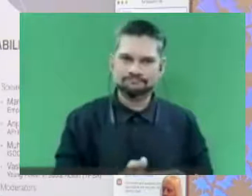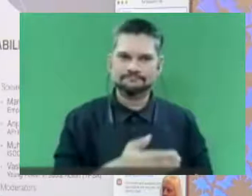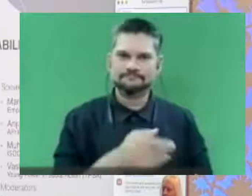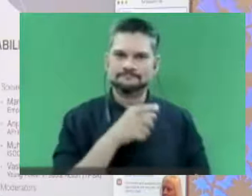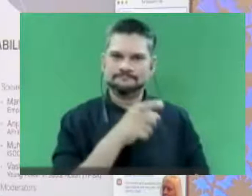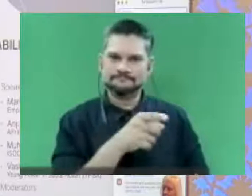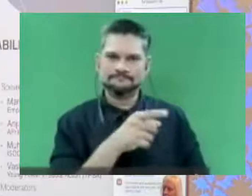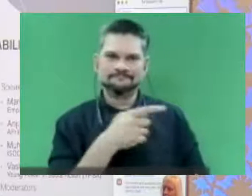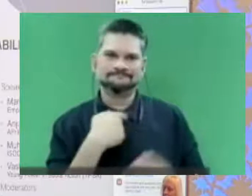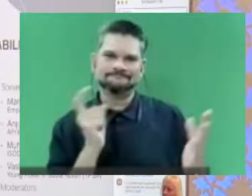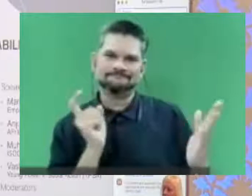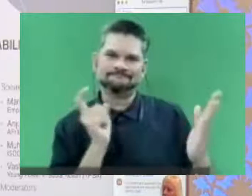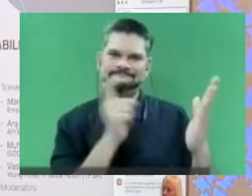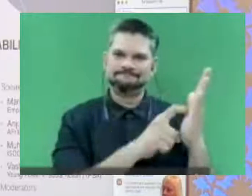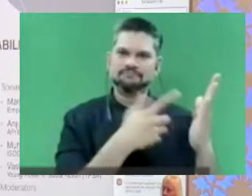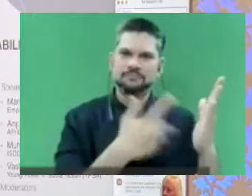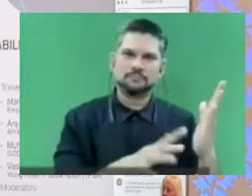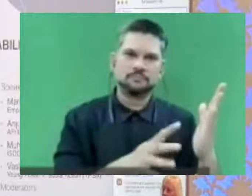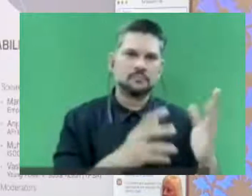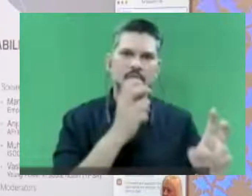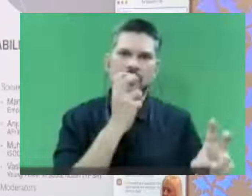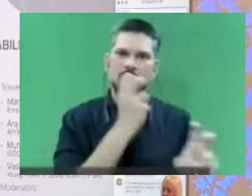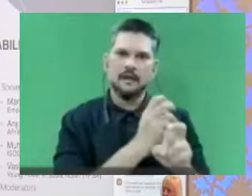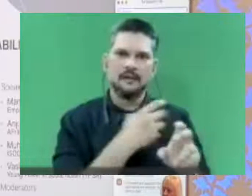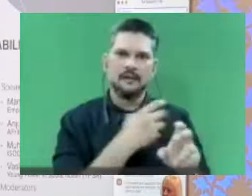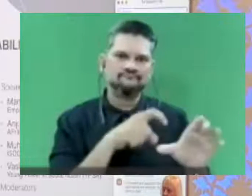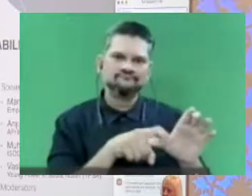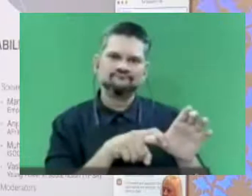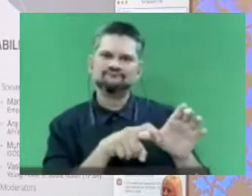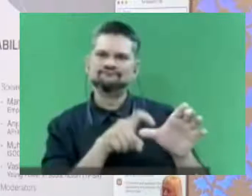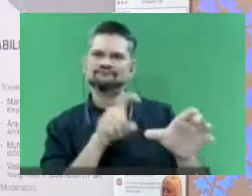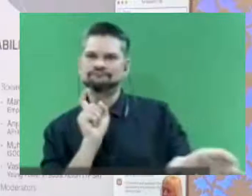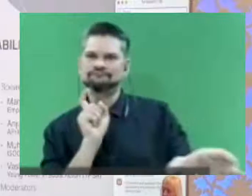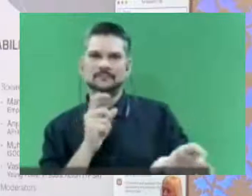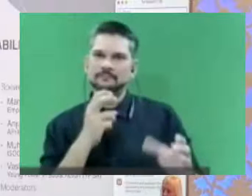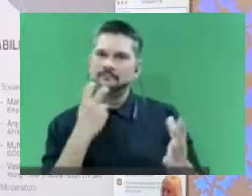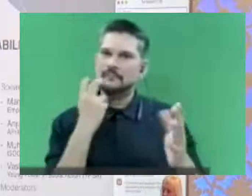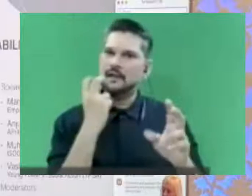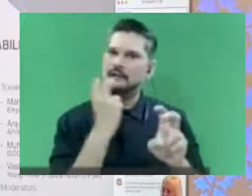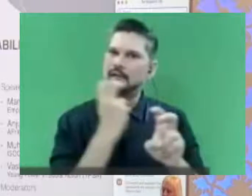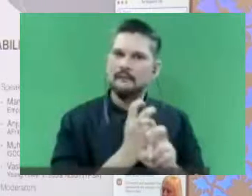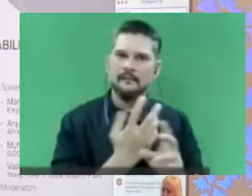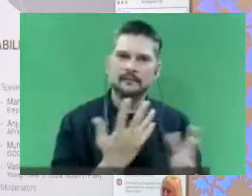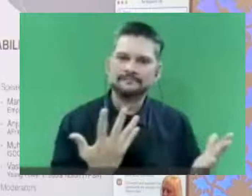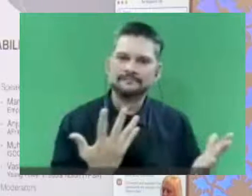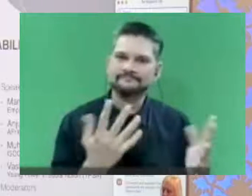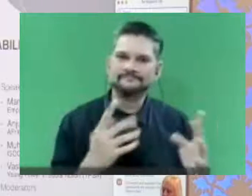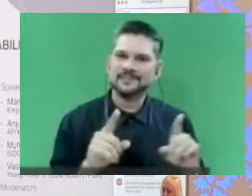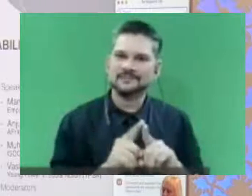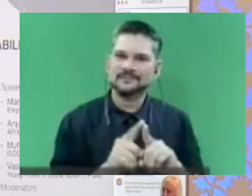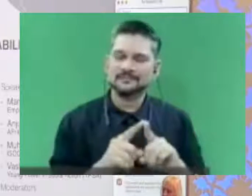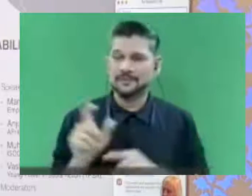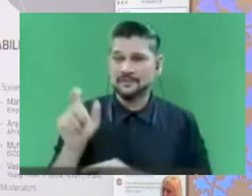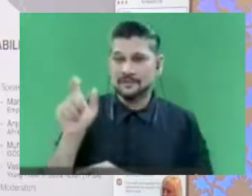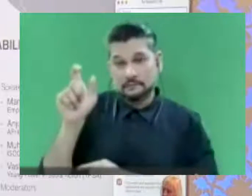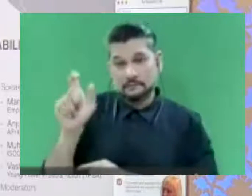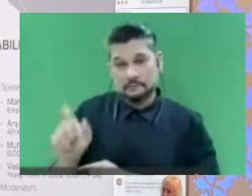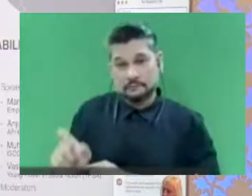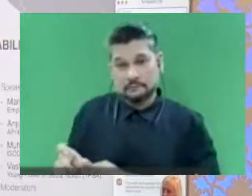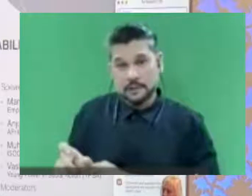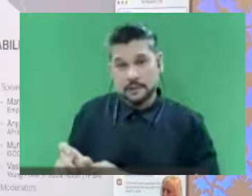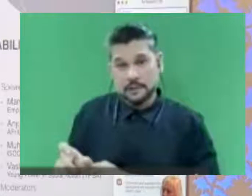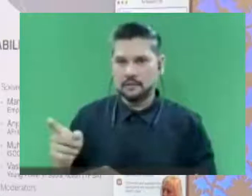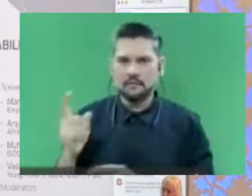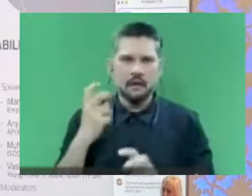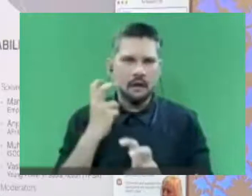unsubscribe yourself. They make it very hard. So it is hard for an ordinary person. For persons with